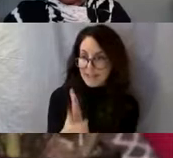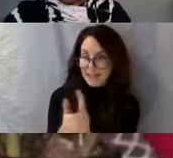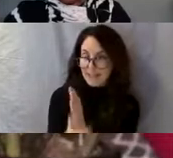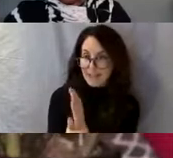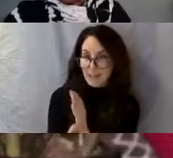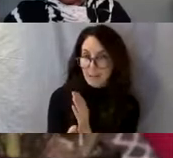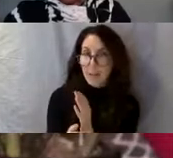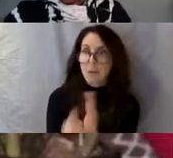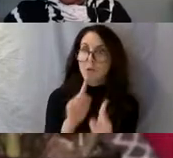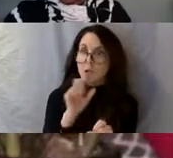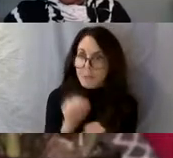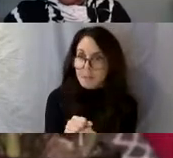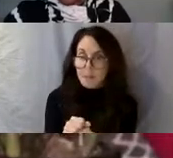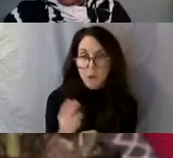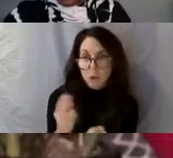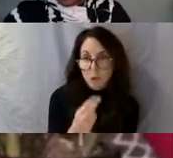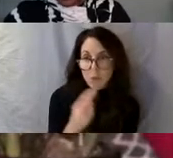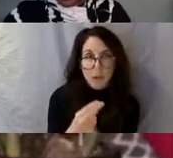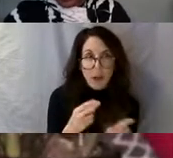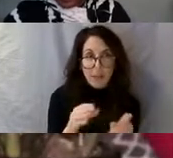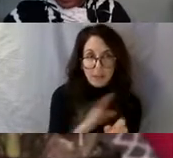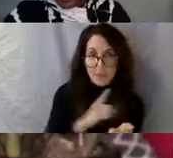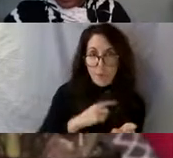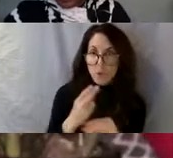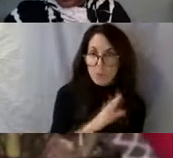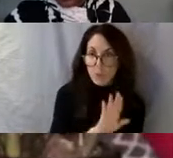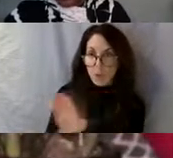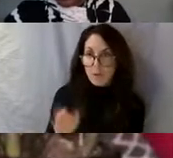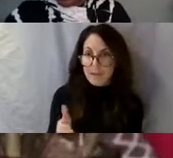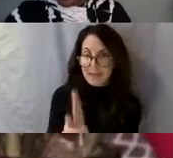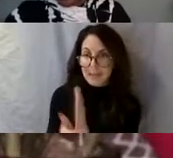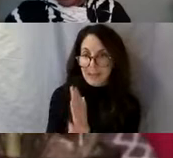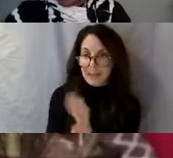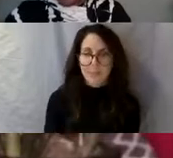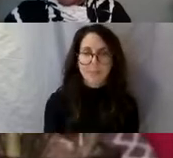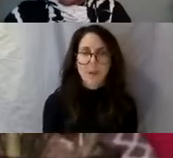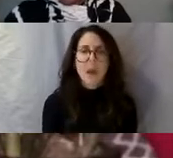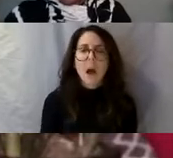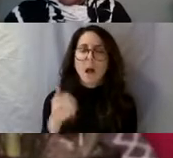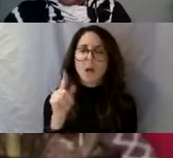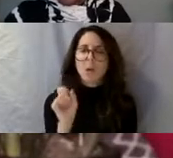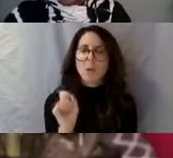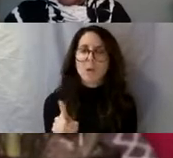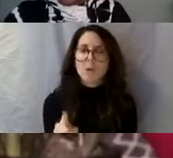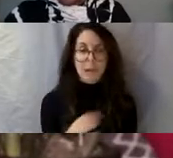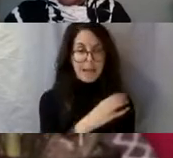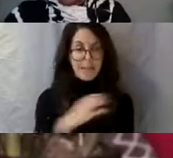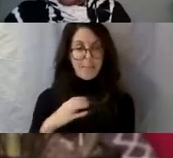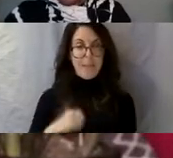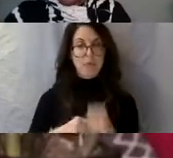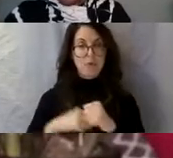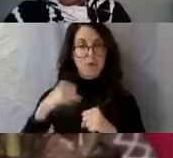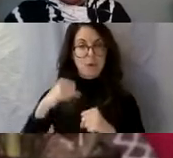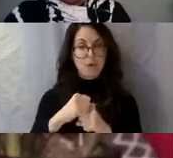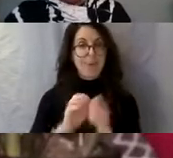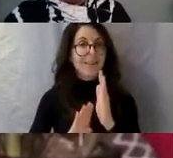actively being used by the board? What is the role of a committee structure in developing the